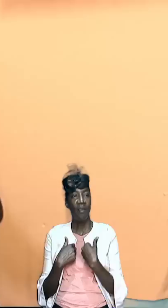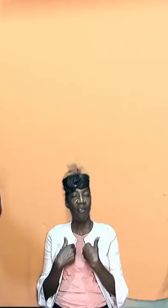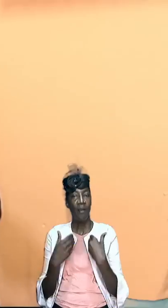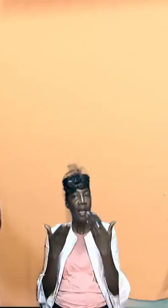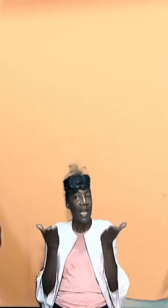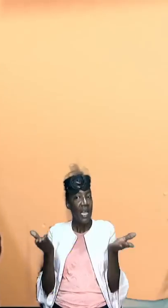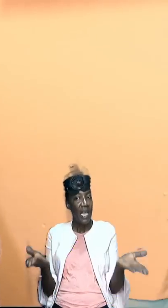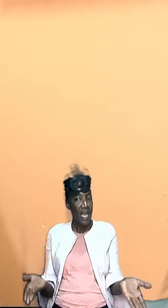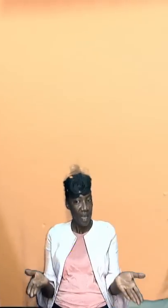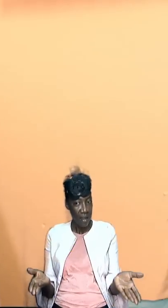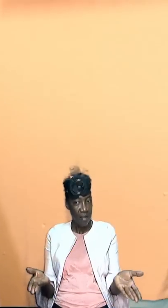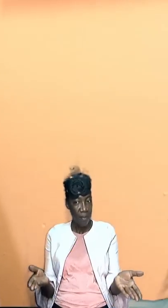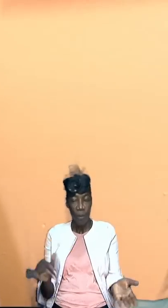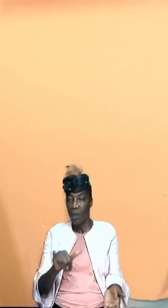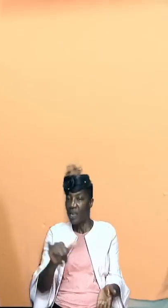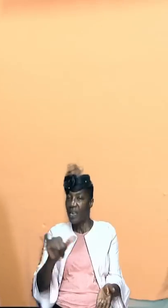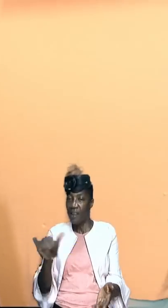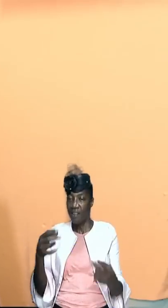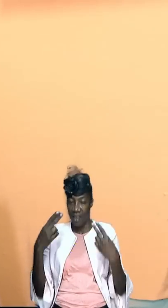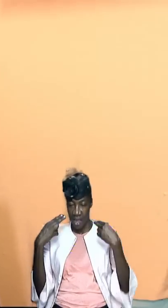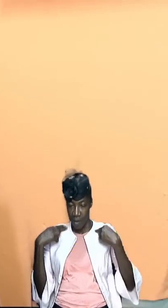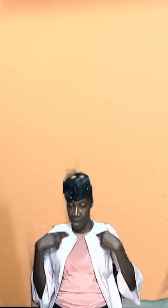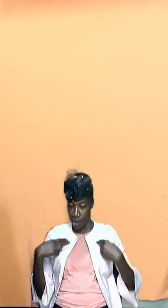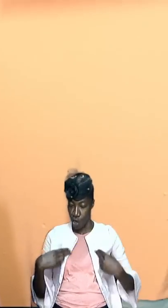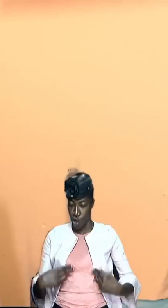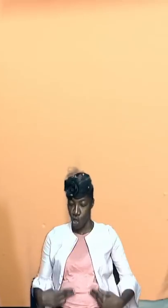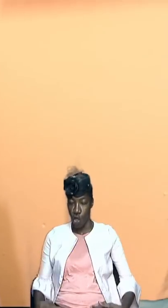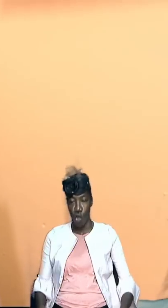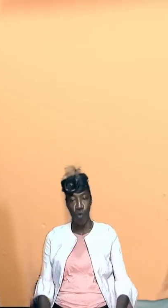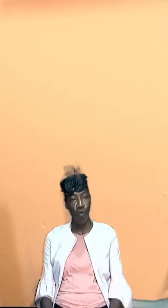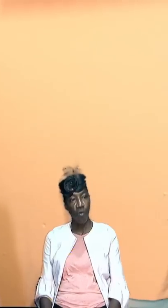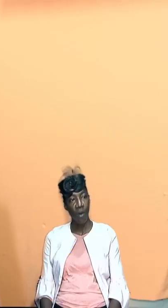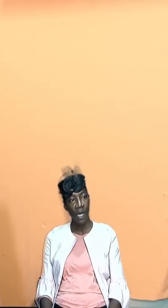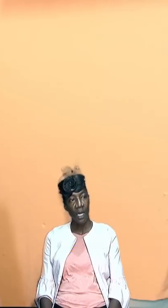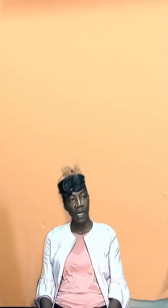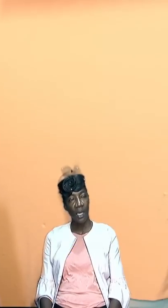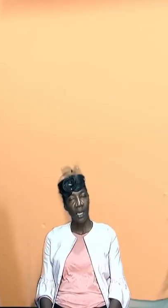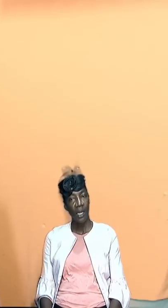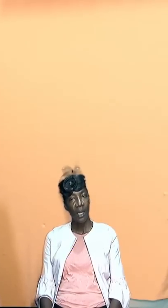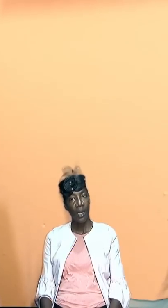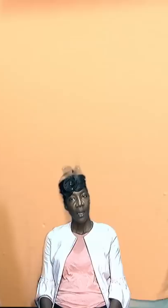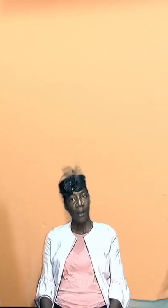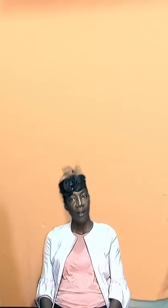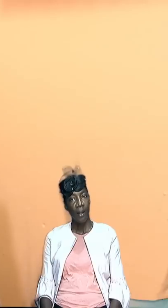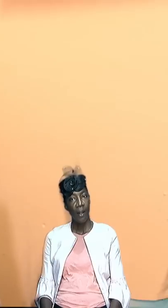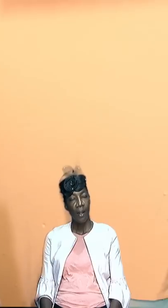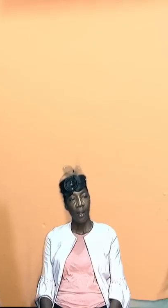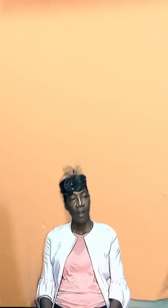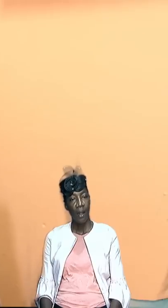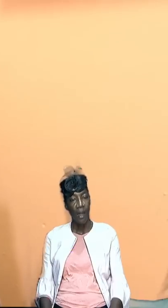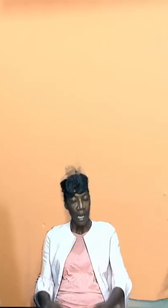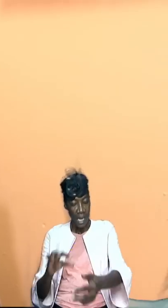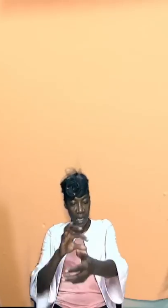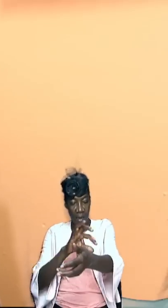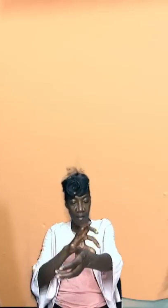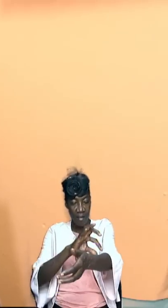which is the same in humans, the difference that you can see is difference in the